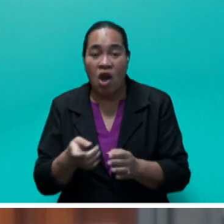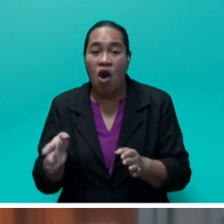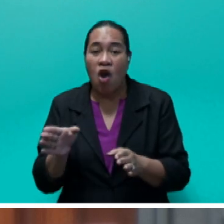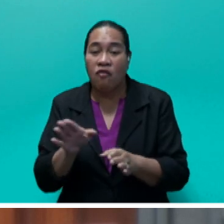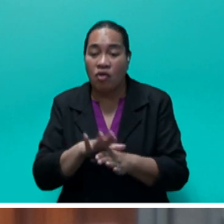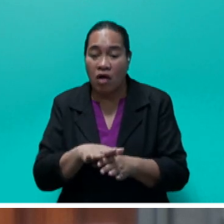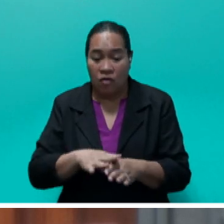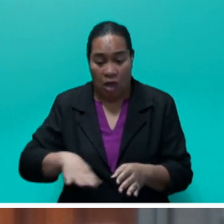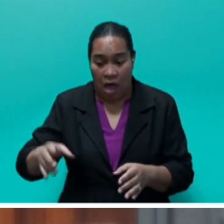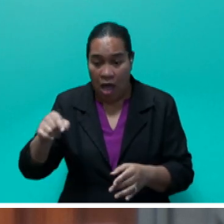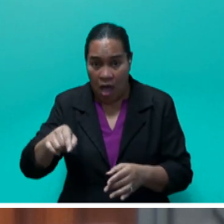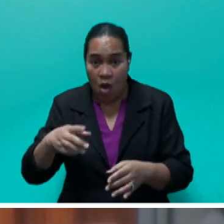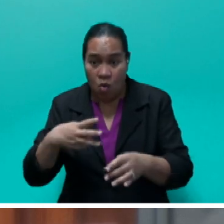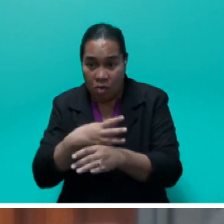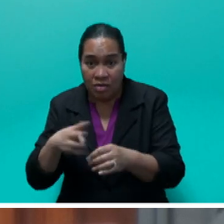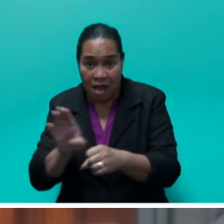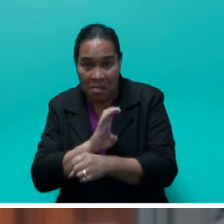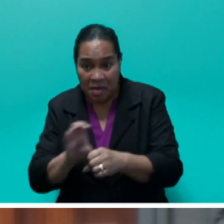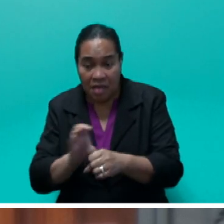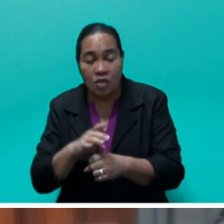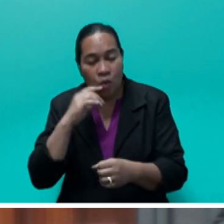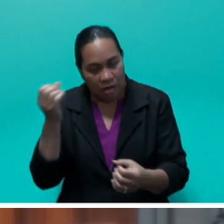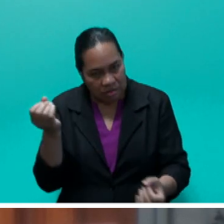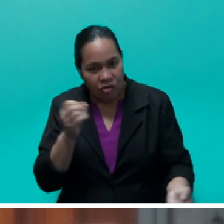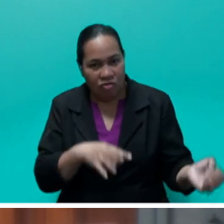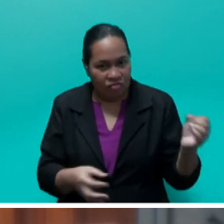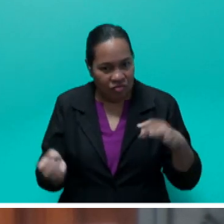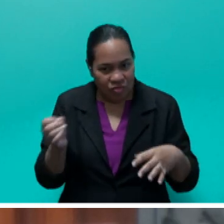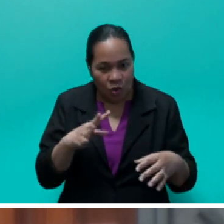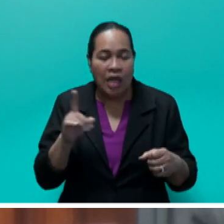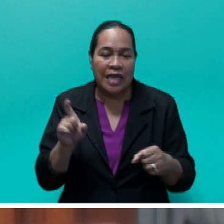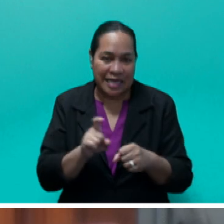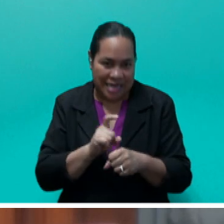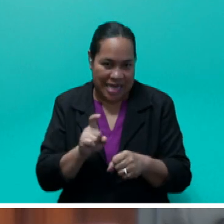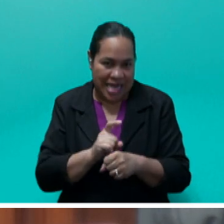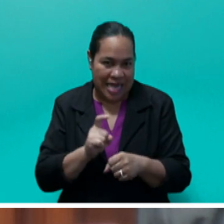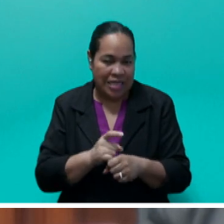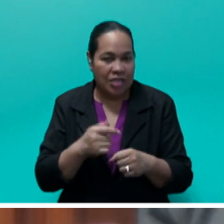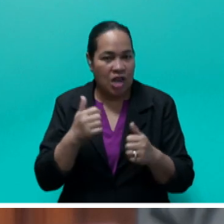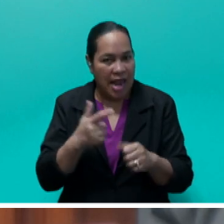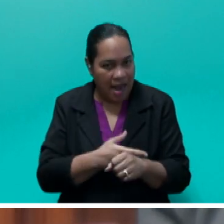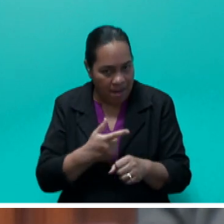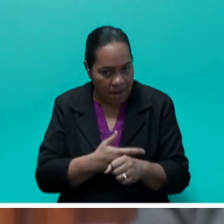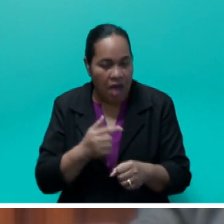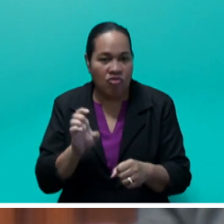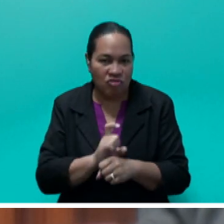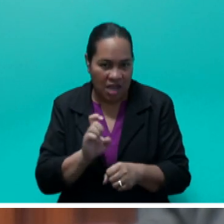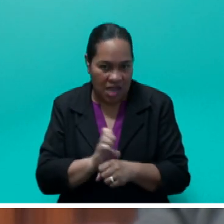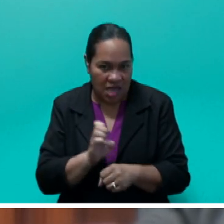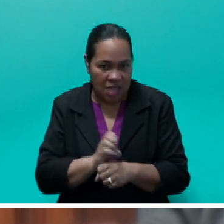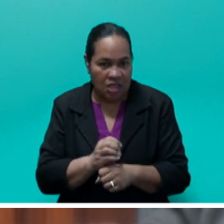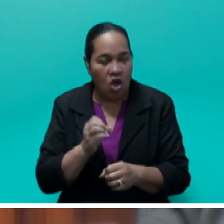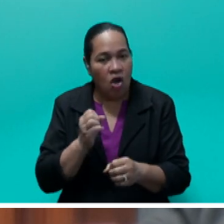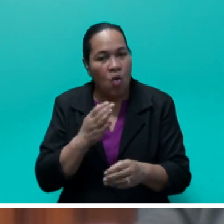contribution of this logging operation, including job creation and business opportunity will support